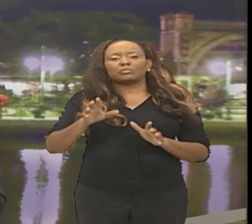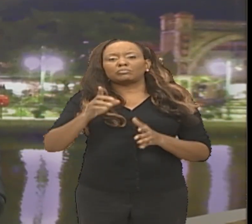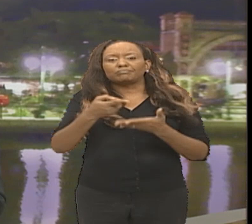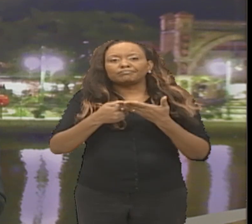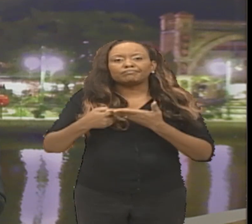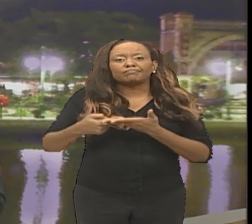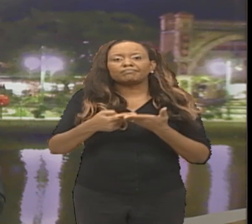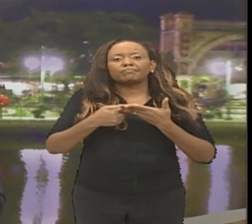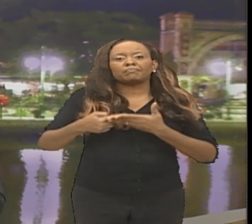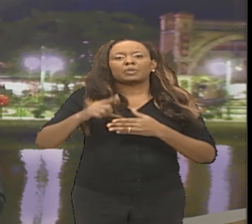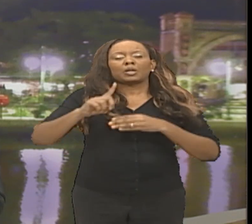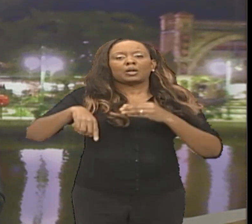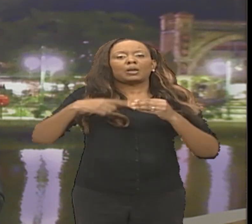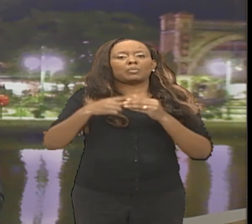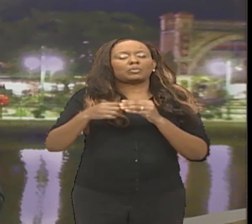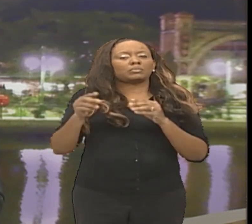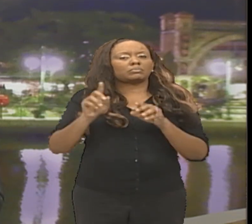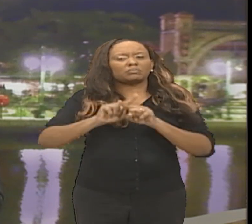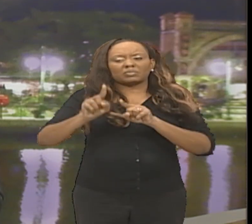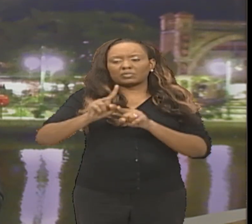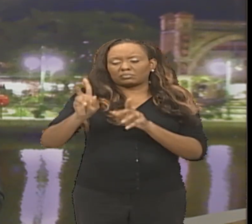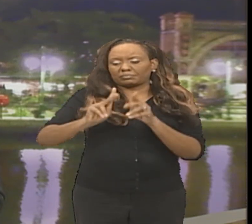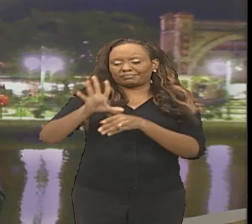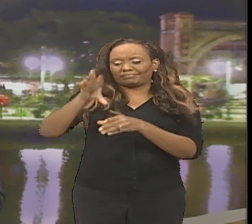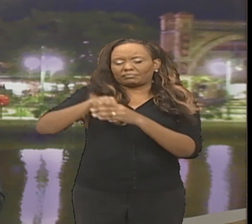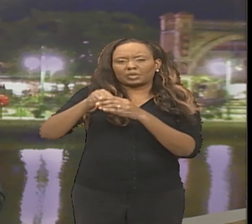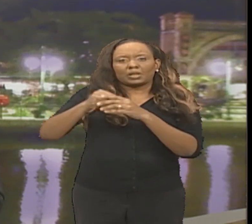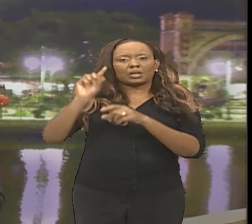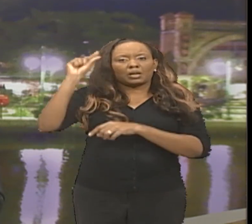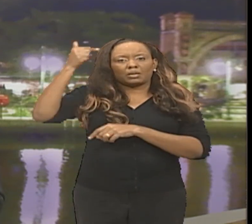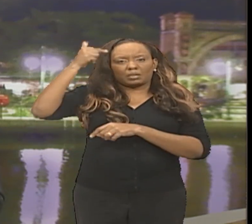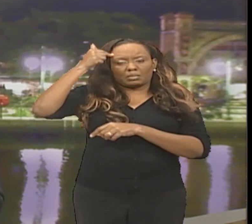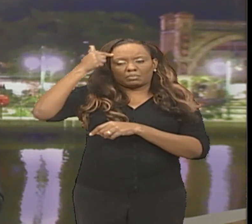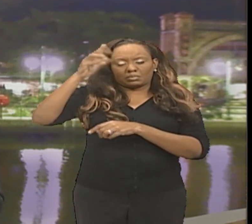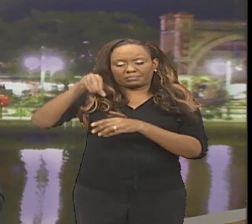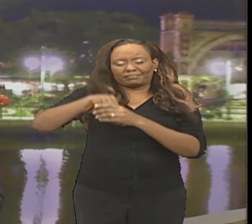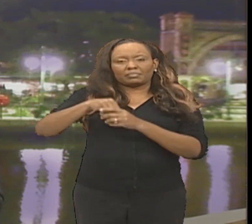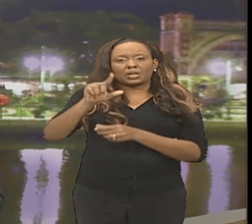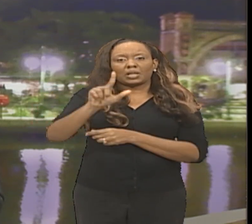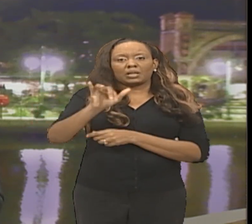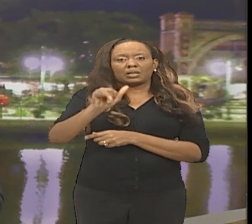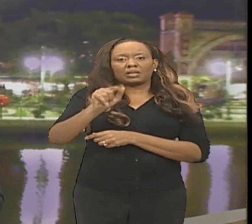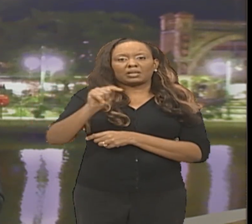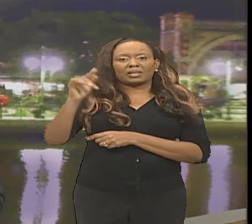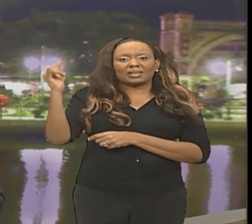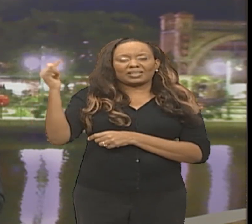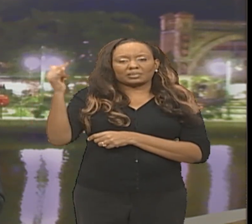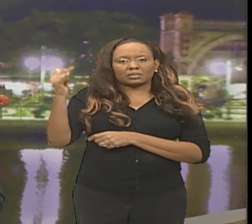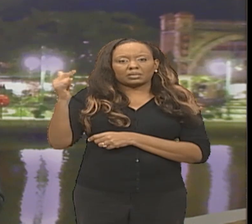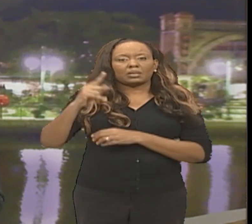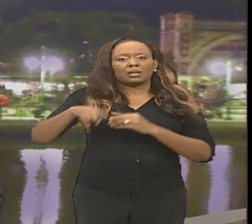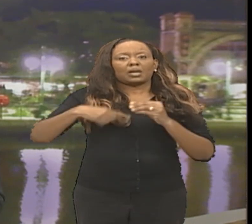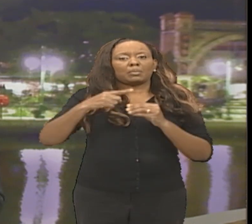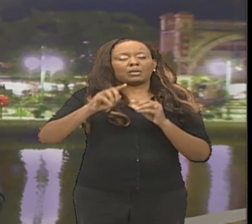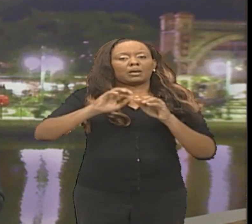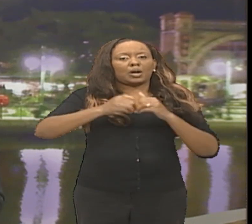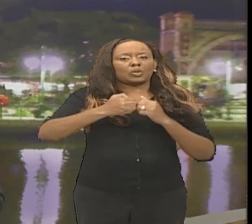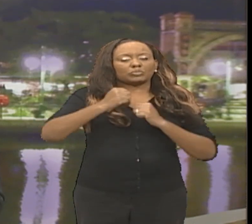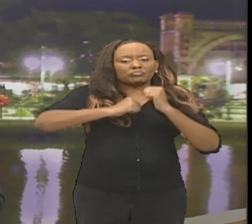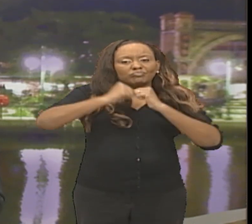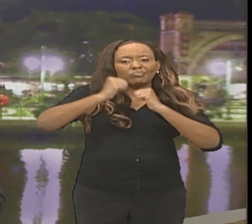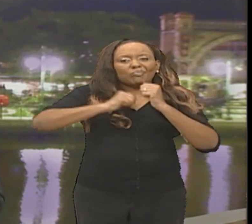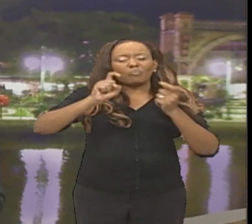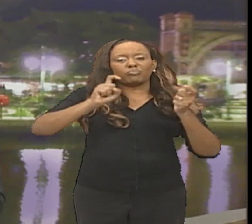shareholder governments of LIAT in St. Vincent and the Grenadines who were updated on the technical committee report on the restructuring of the